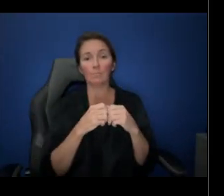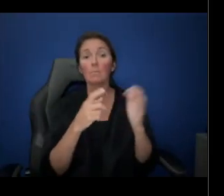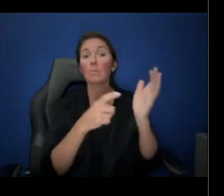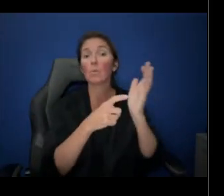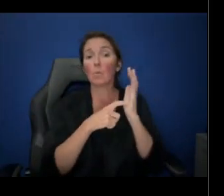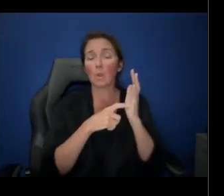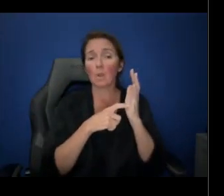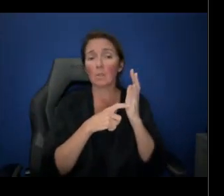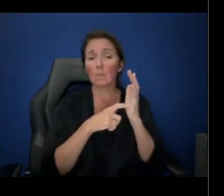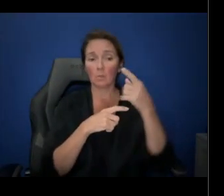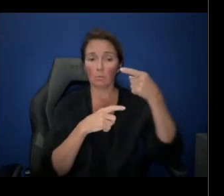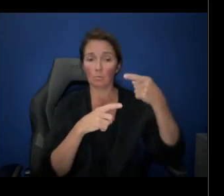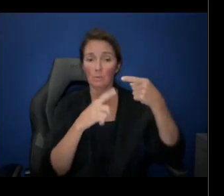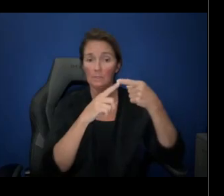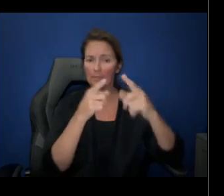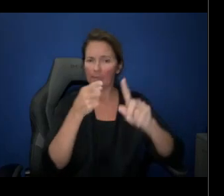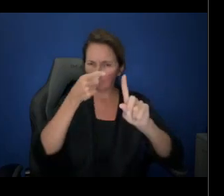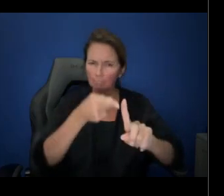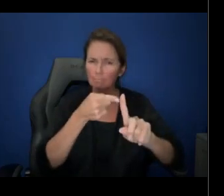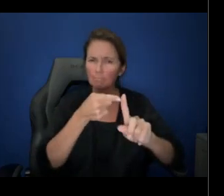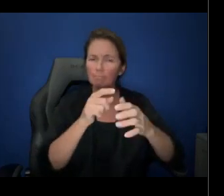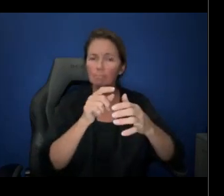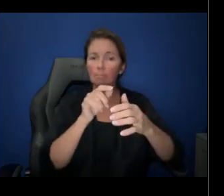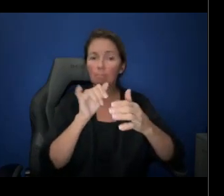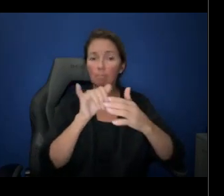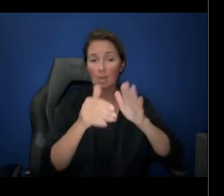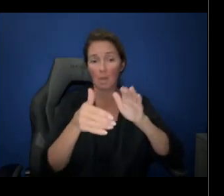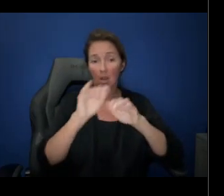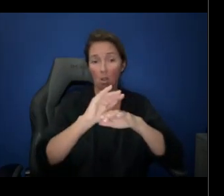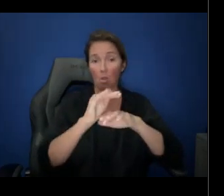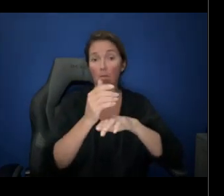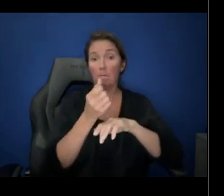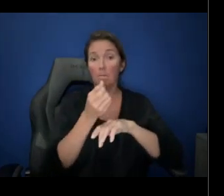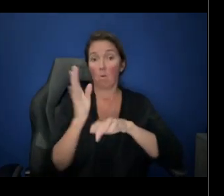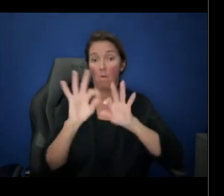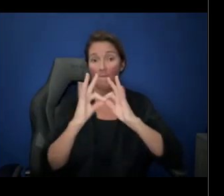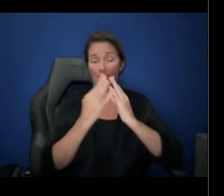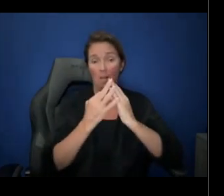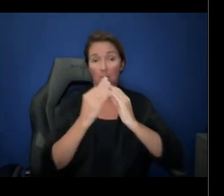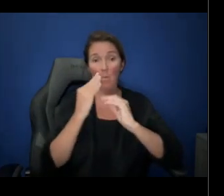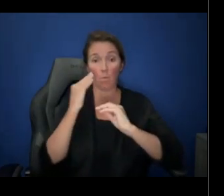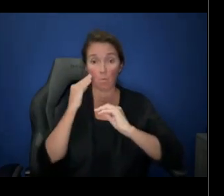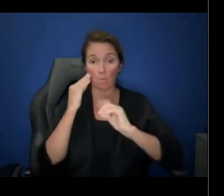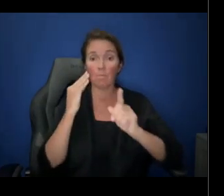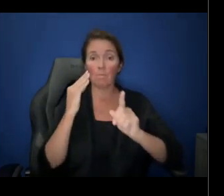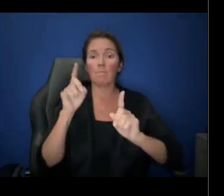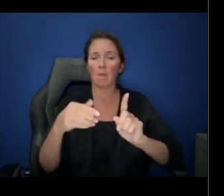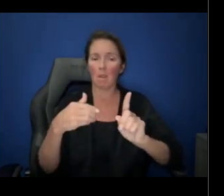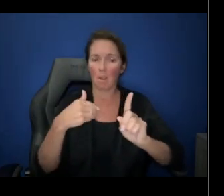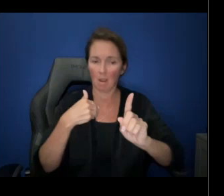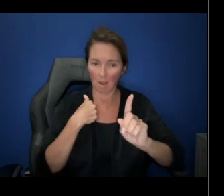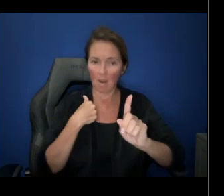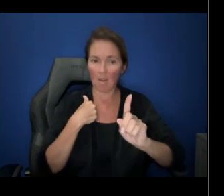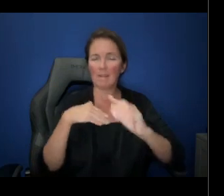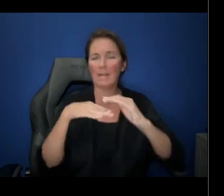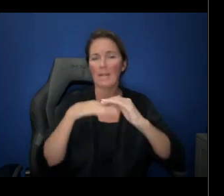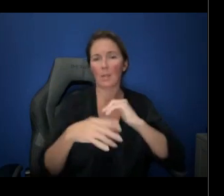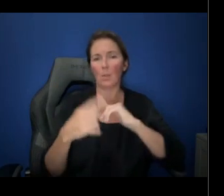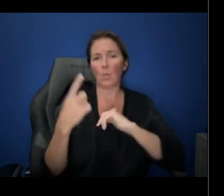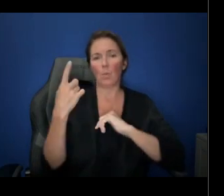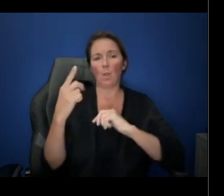Requirement 1 specifies that covered multifamily dwelling units must have at least